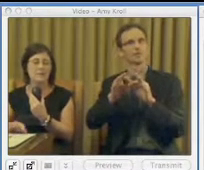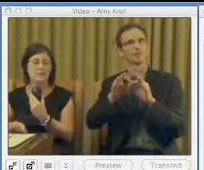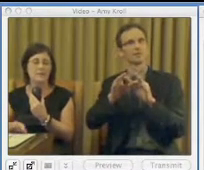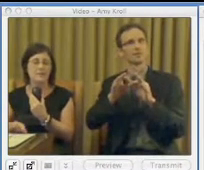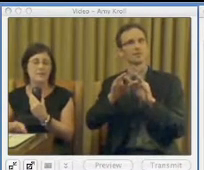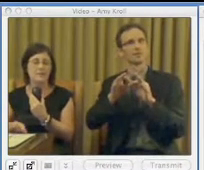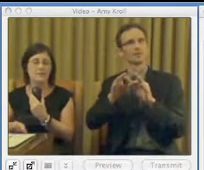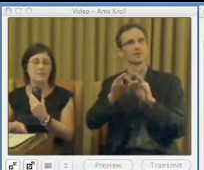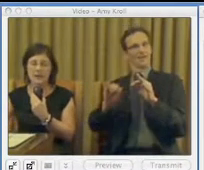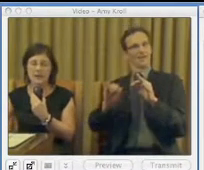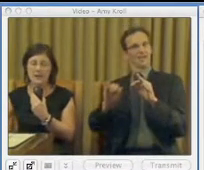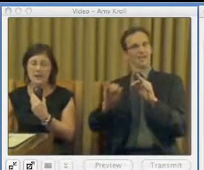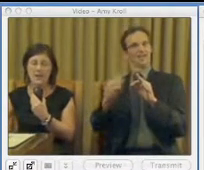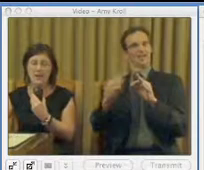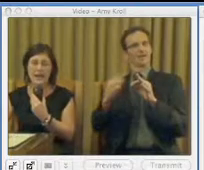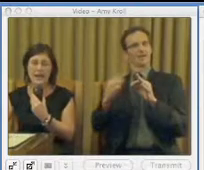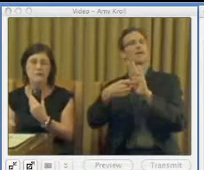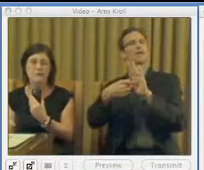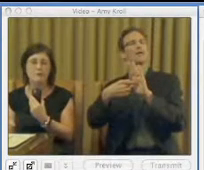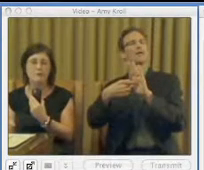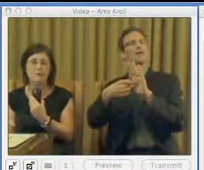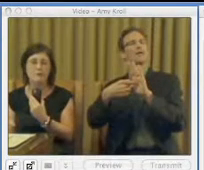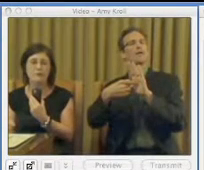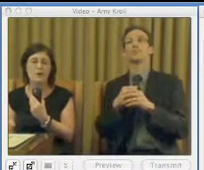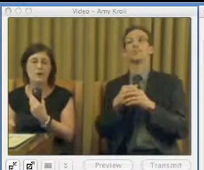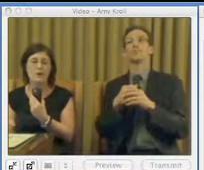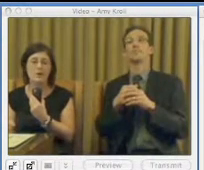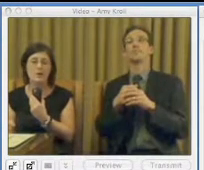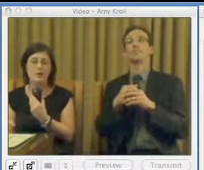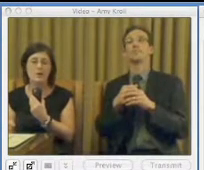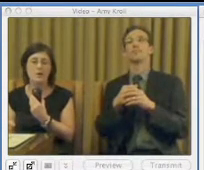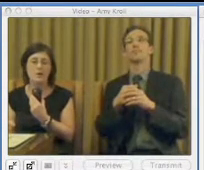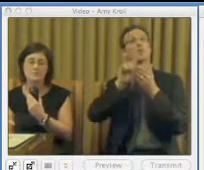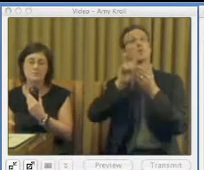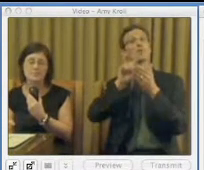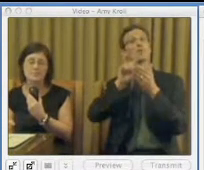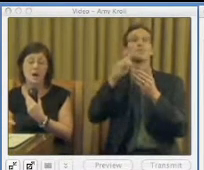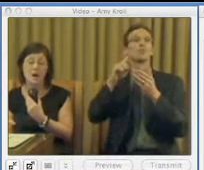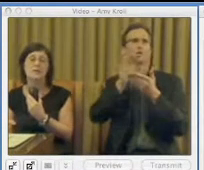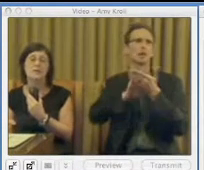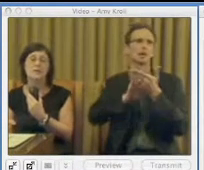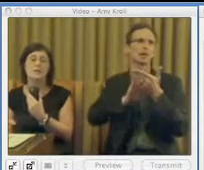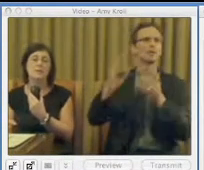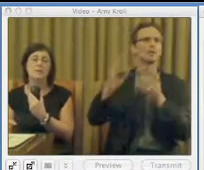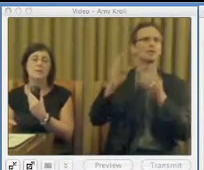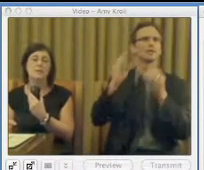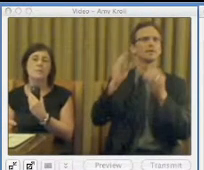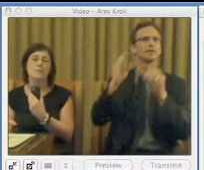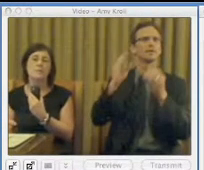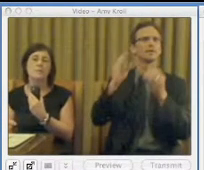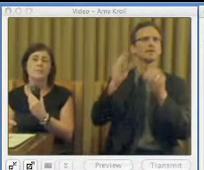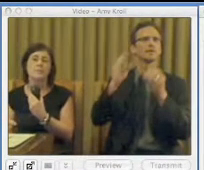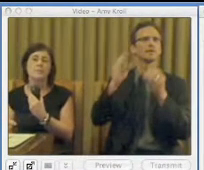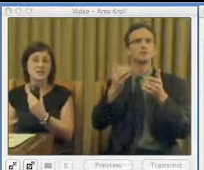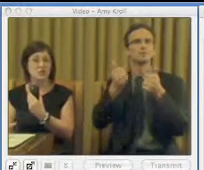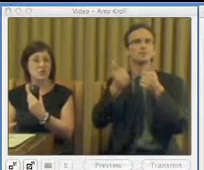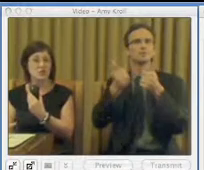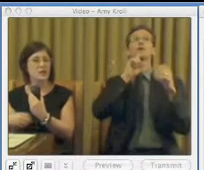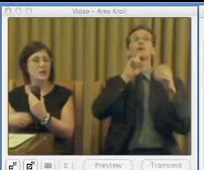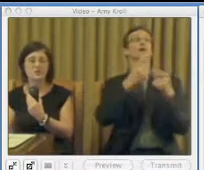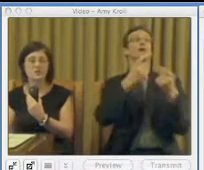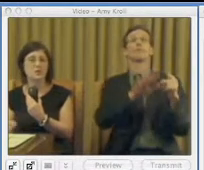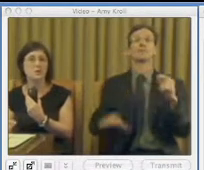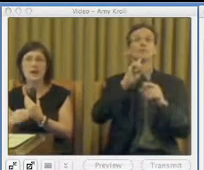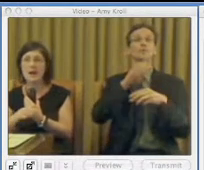done not by academics in their ivory tower. This has been done by